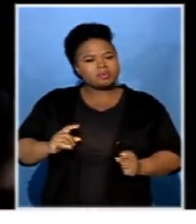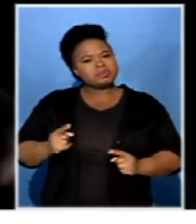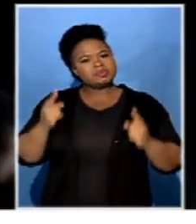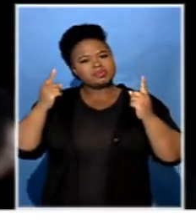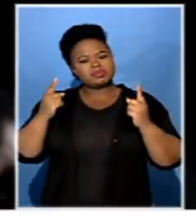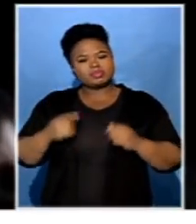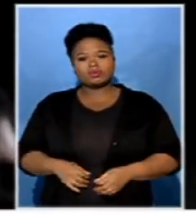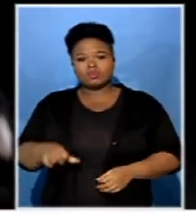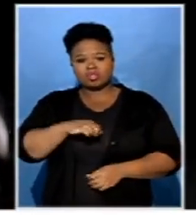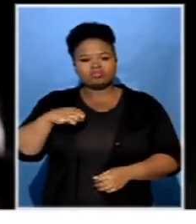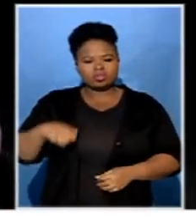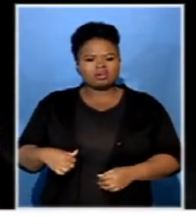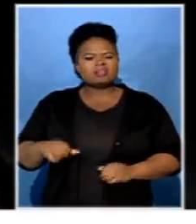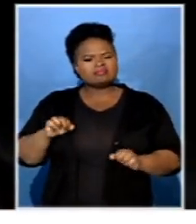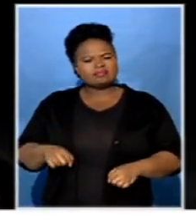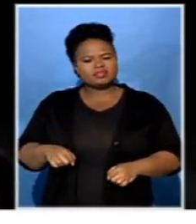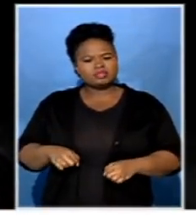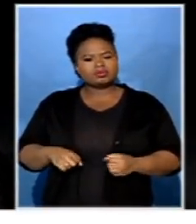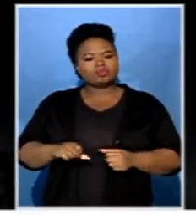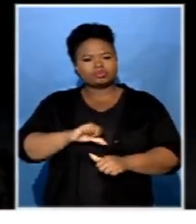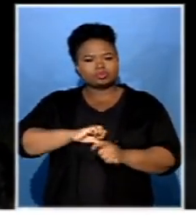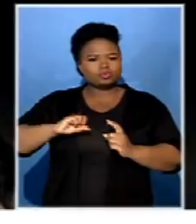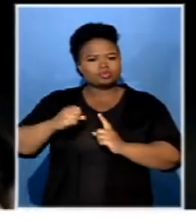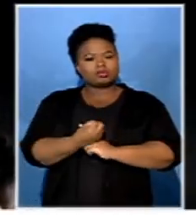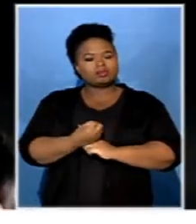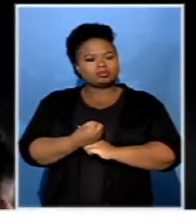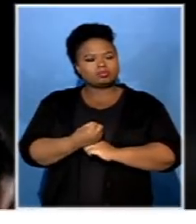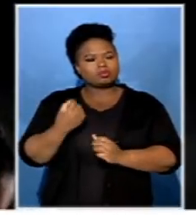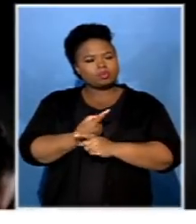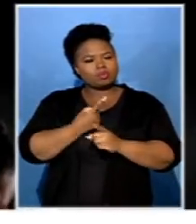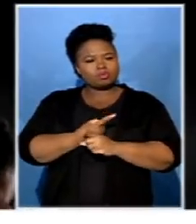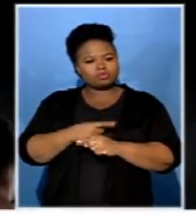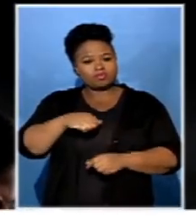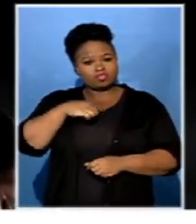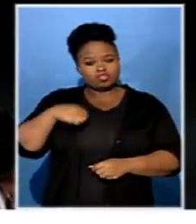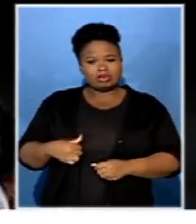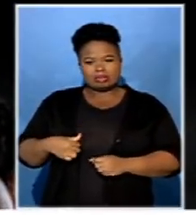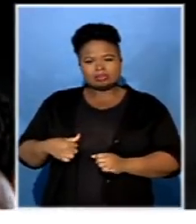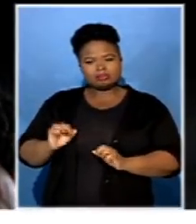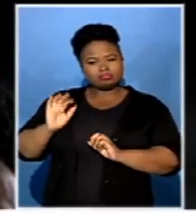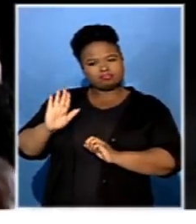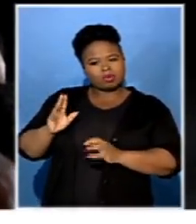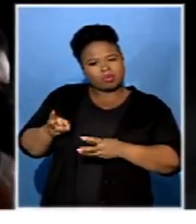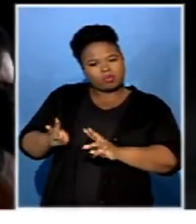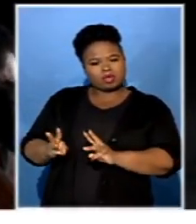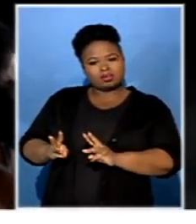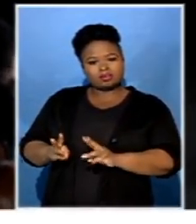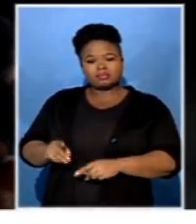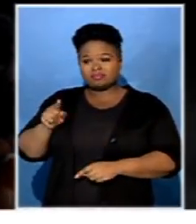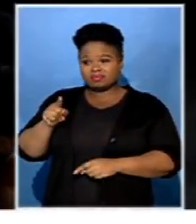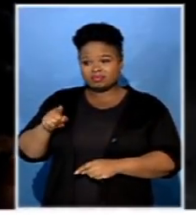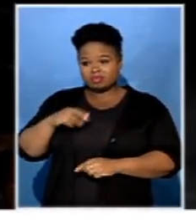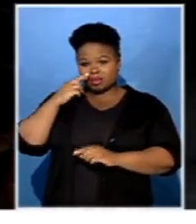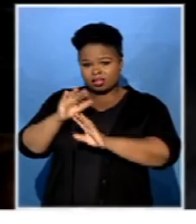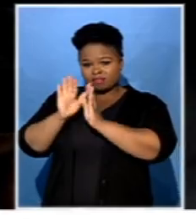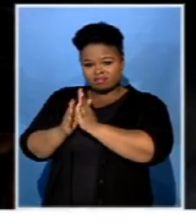efforts, China has blazed the path of building socialism with distinctive Chinese features. Proceeding from China's